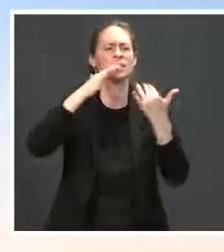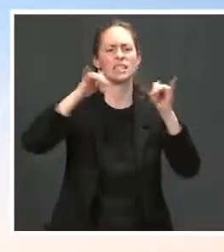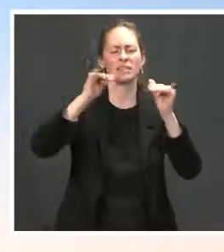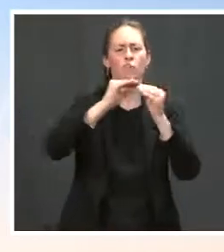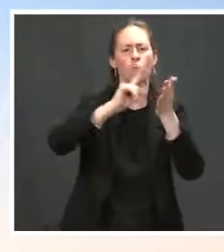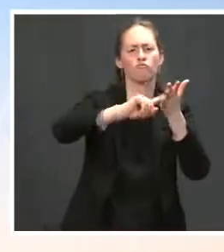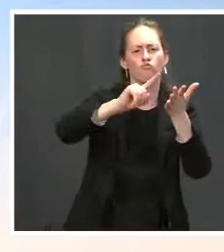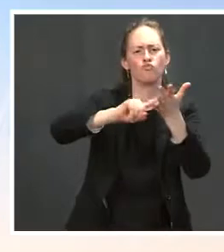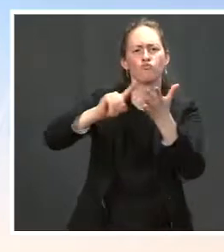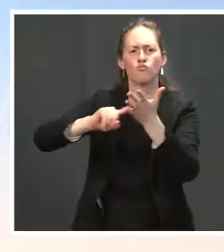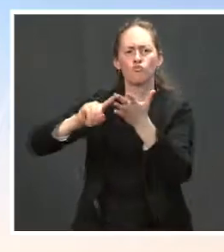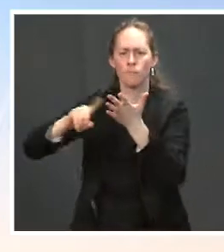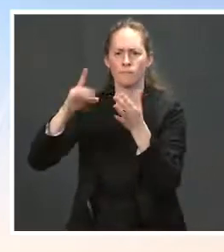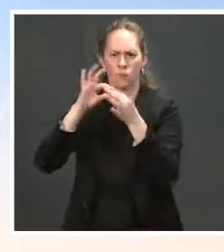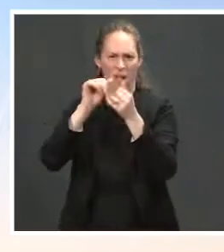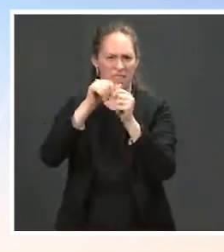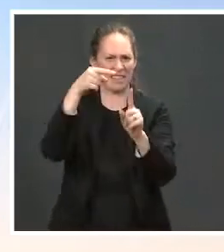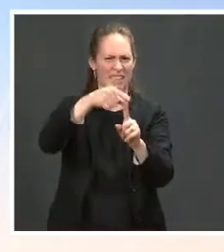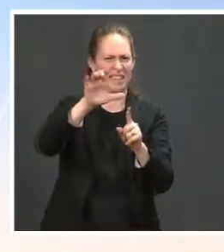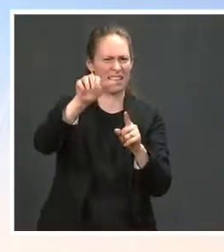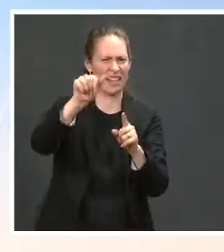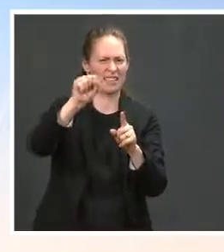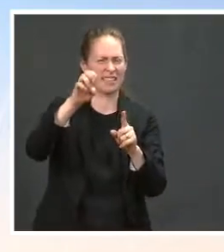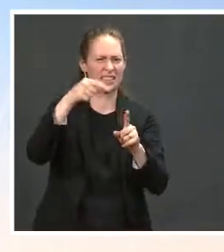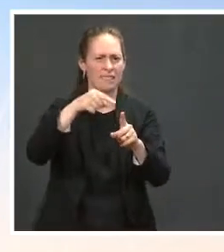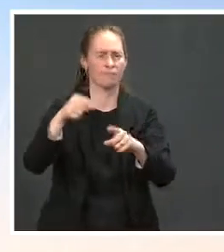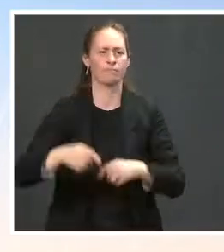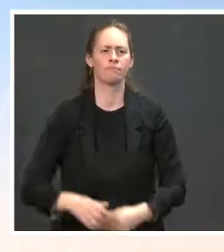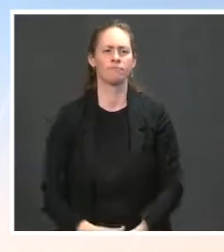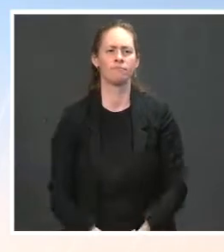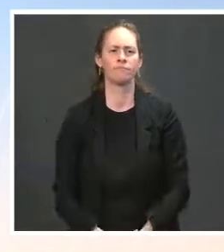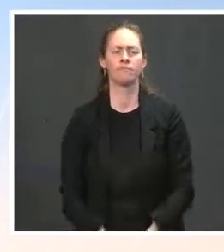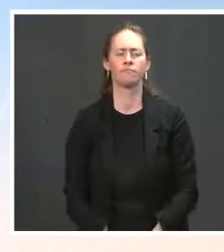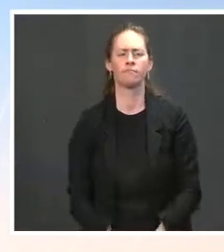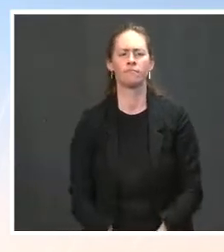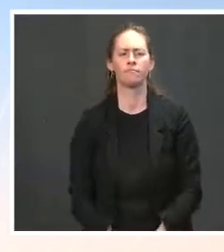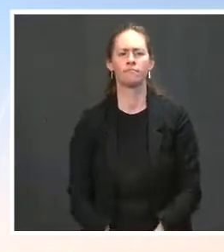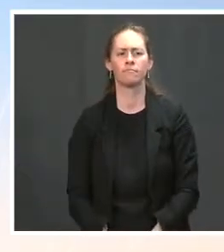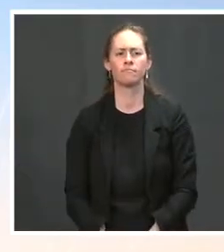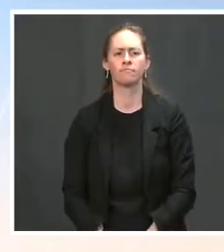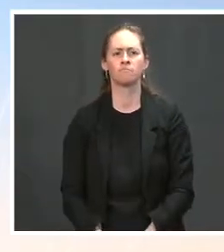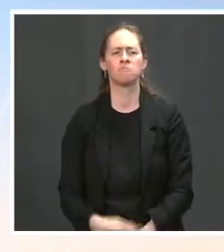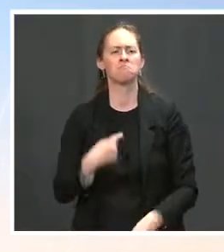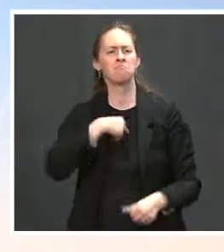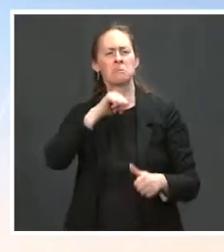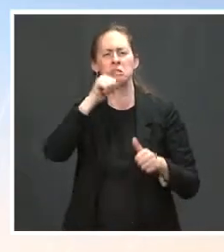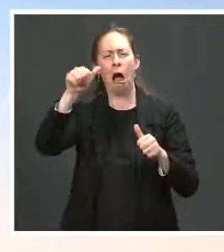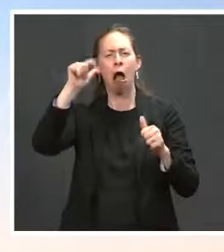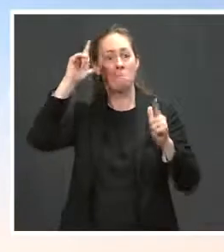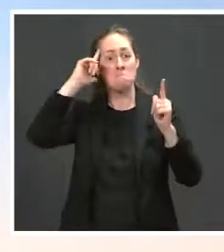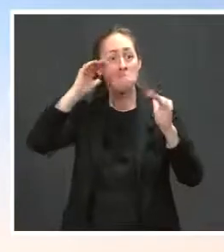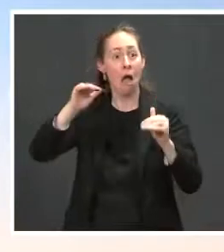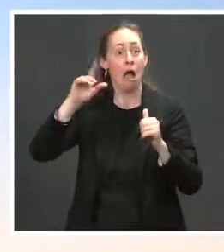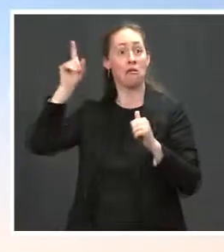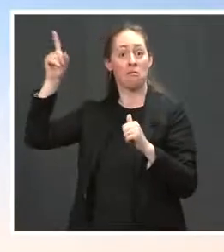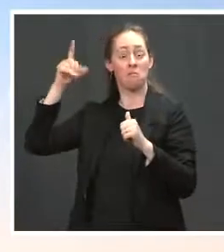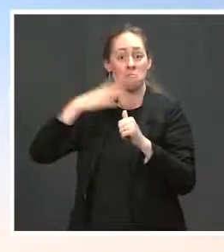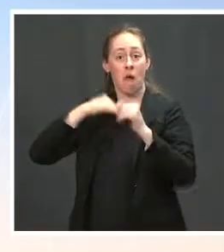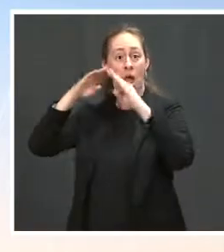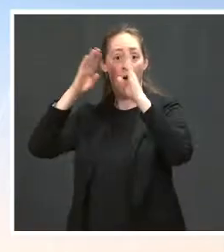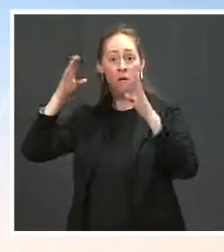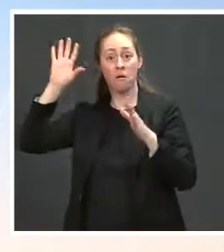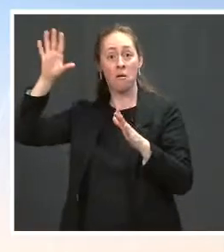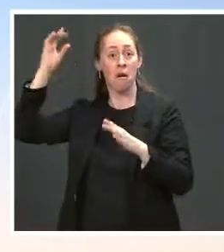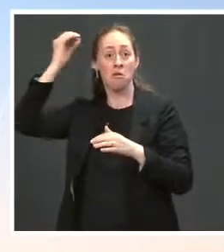specific case, so I would. The Supreme But Court. I wouldn't expect that would be something that a White House official would weigh into while there's a